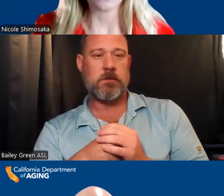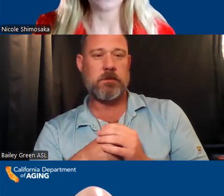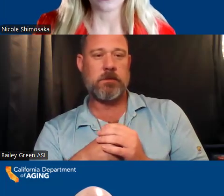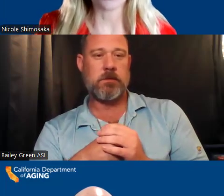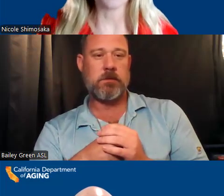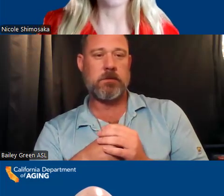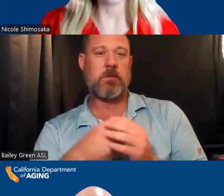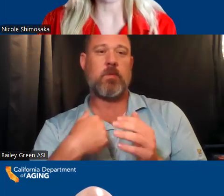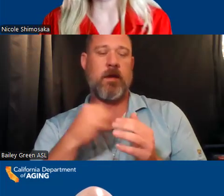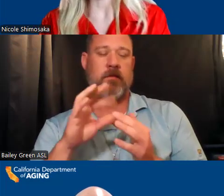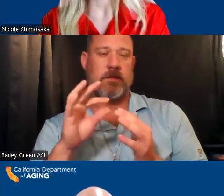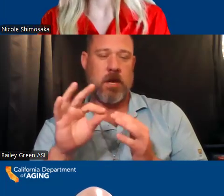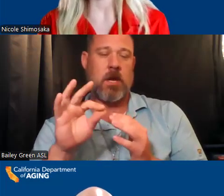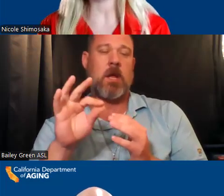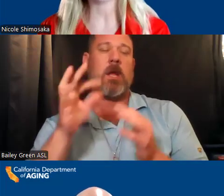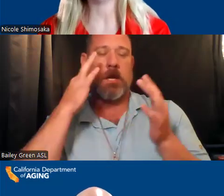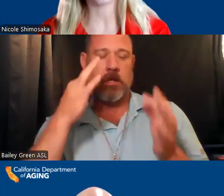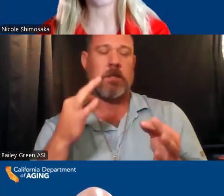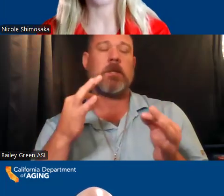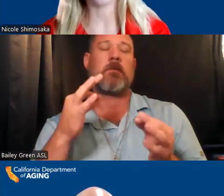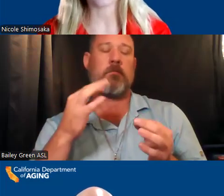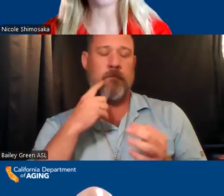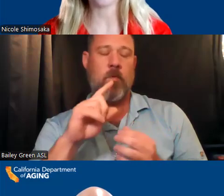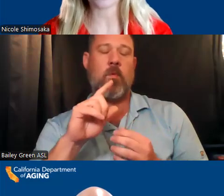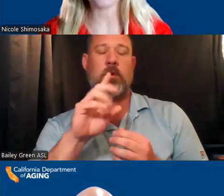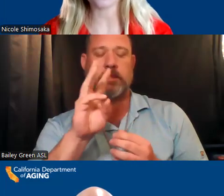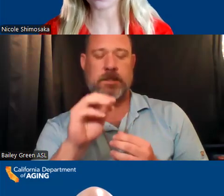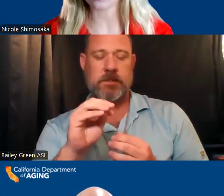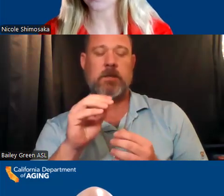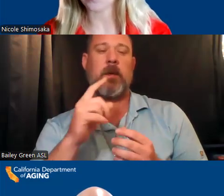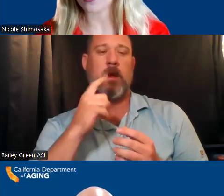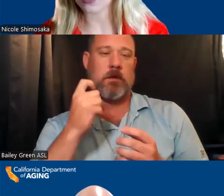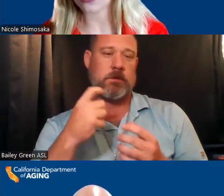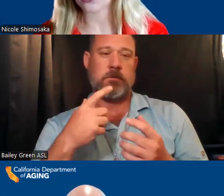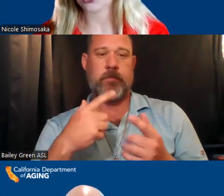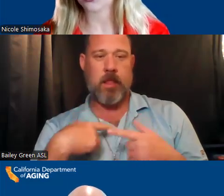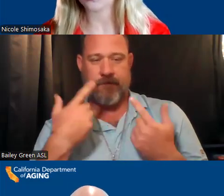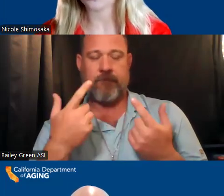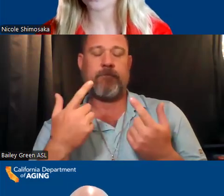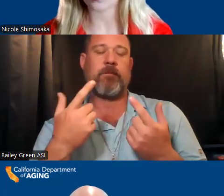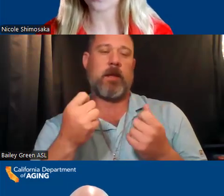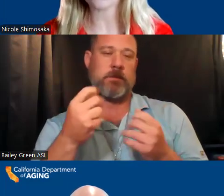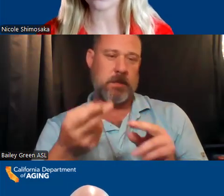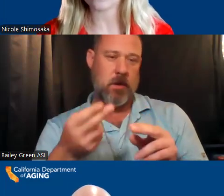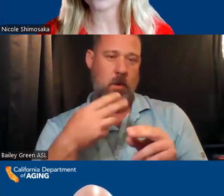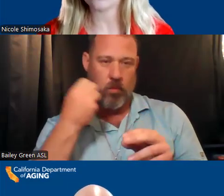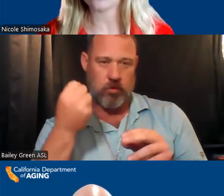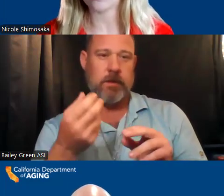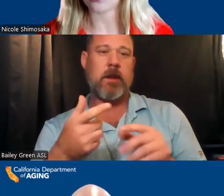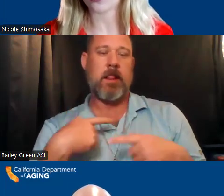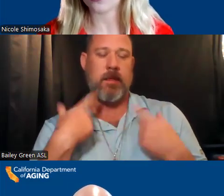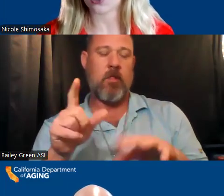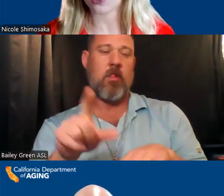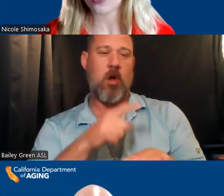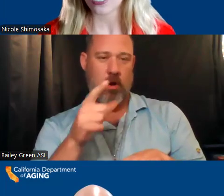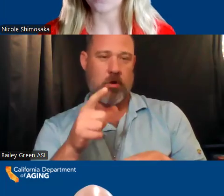We have opted to start at 60 plus because lifespans will older adults continue to live longer